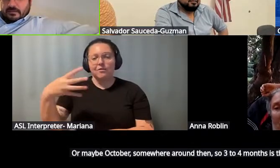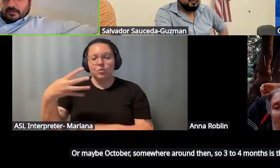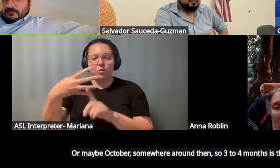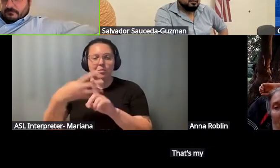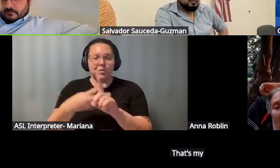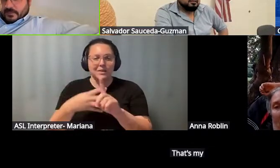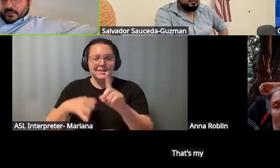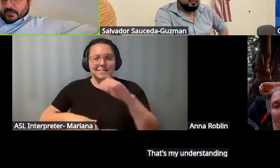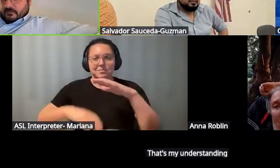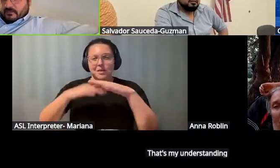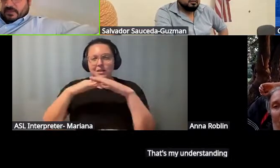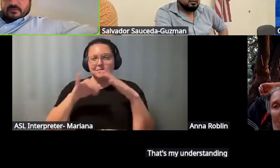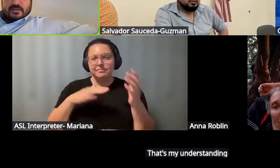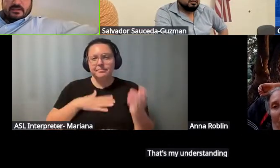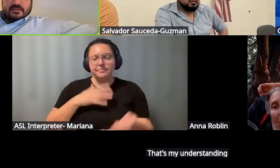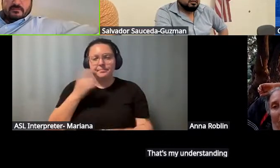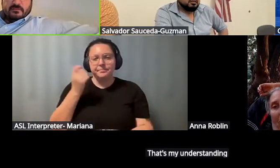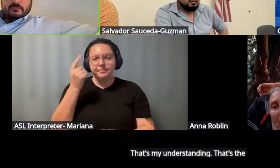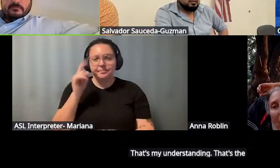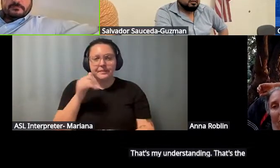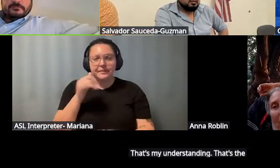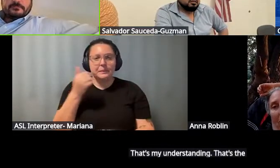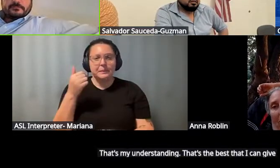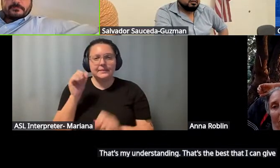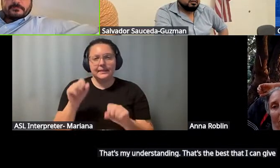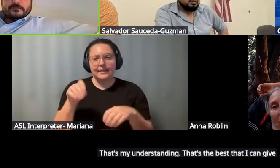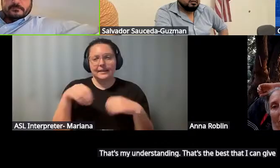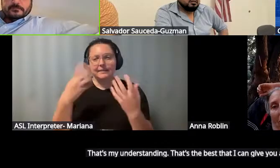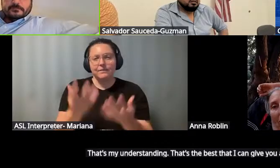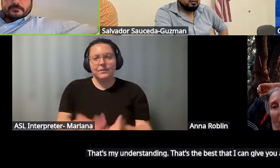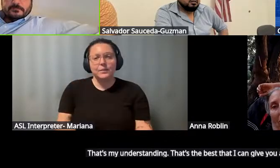understanding. That's the best that I can give you all.